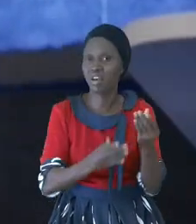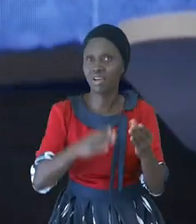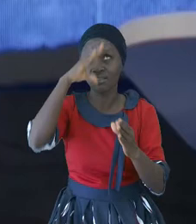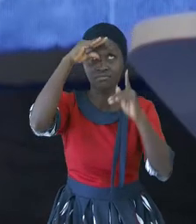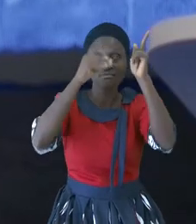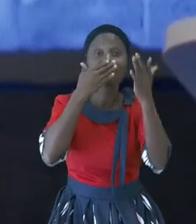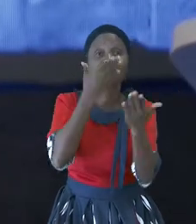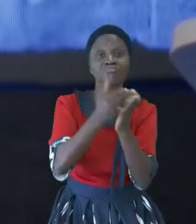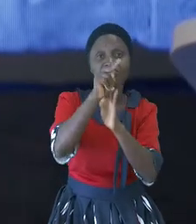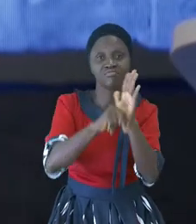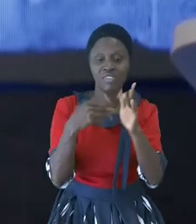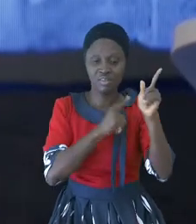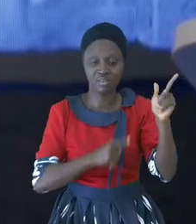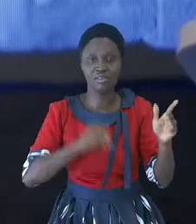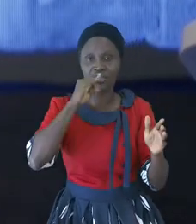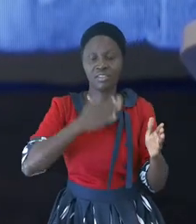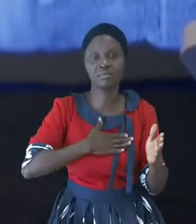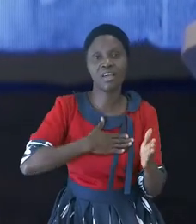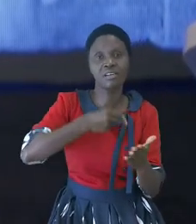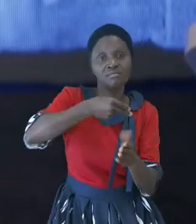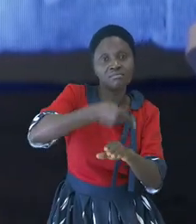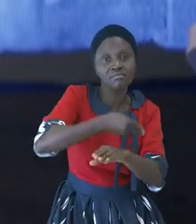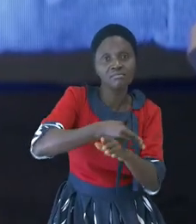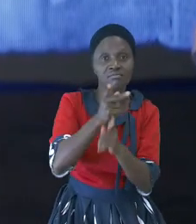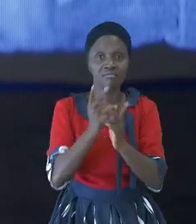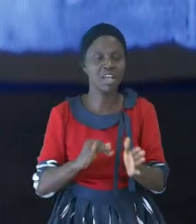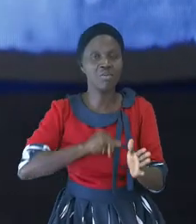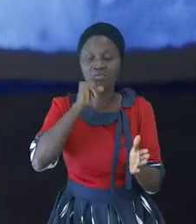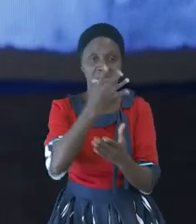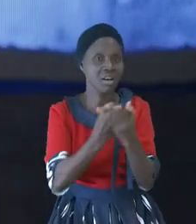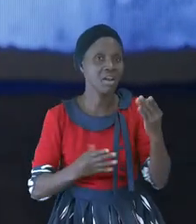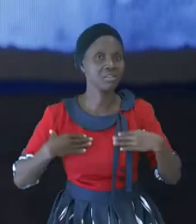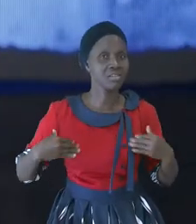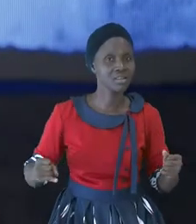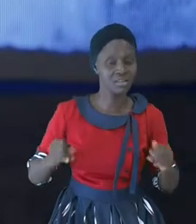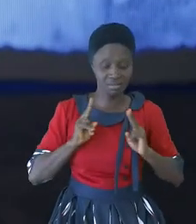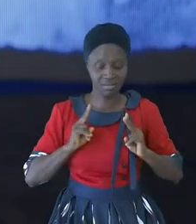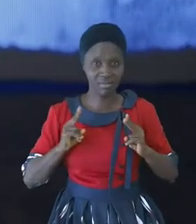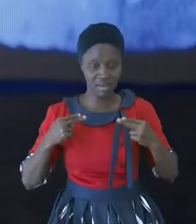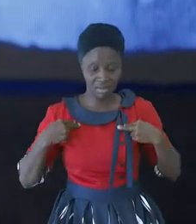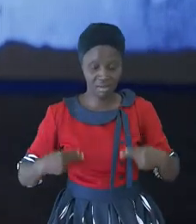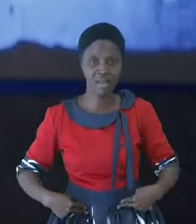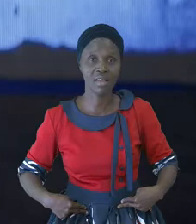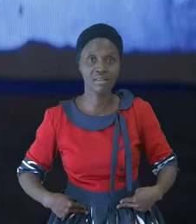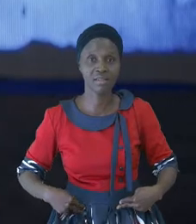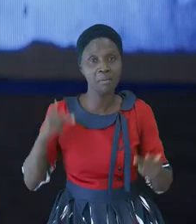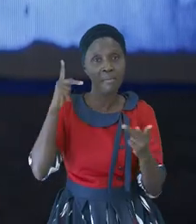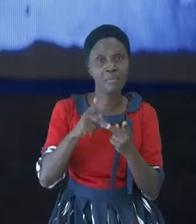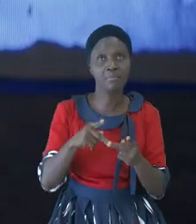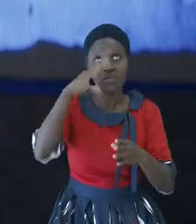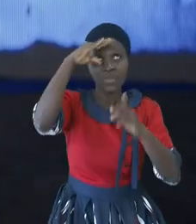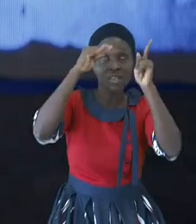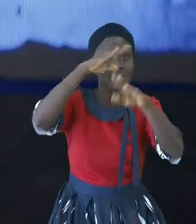shepherd. I will not lack healing. I will not lack health. And I will not lack harvest. He sends me to go